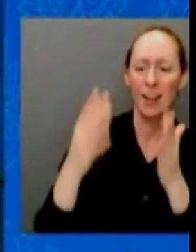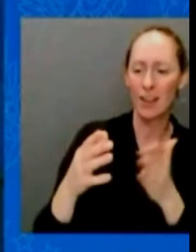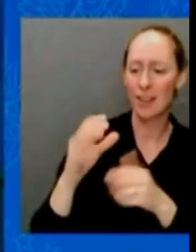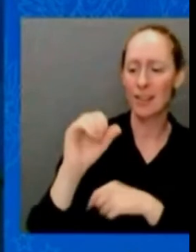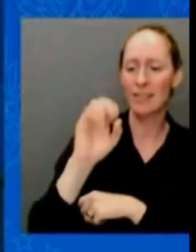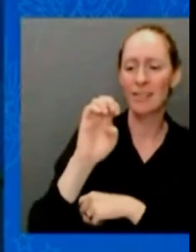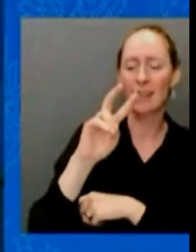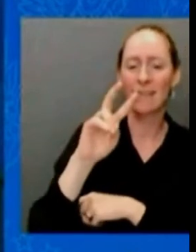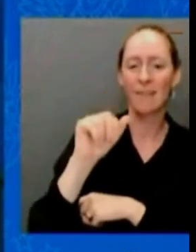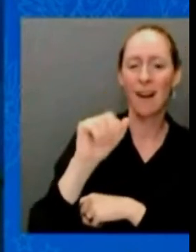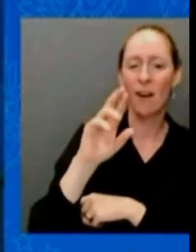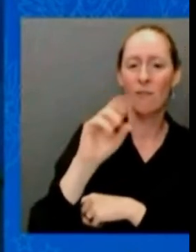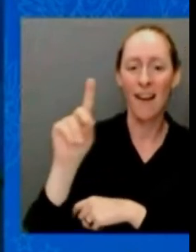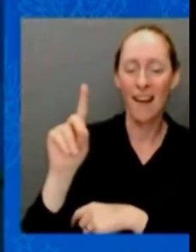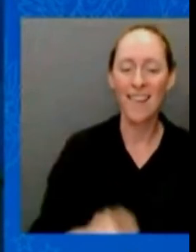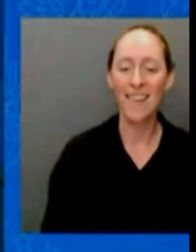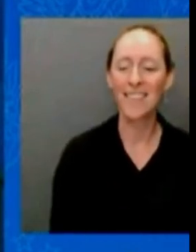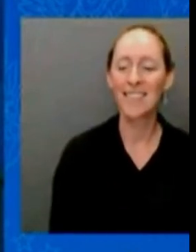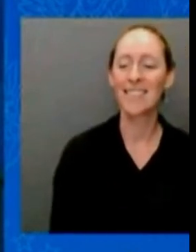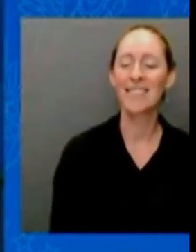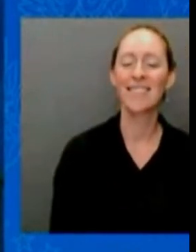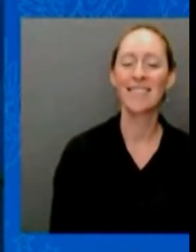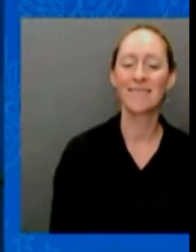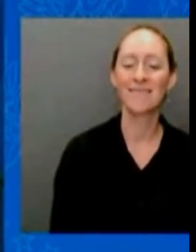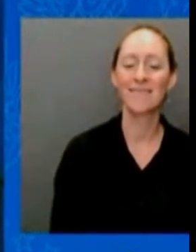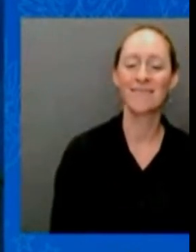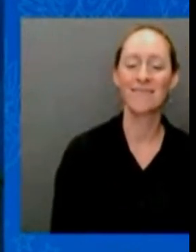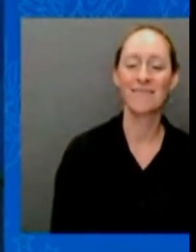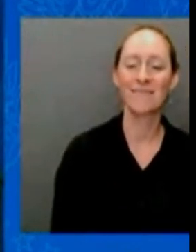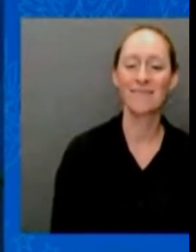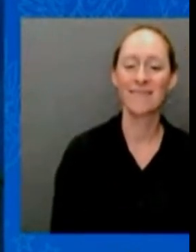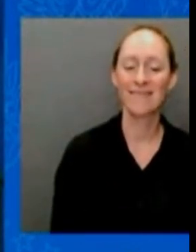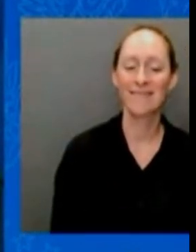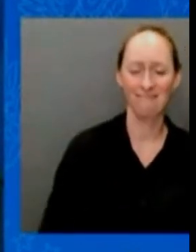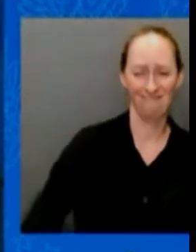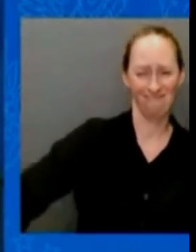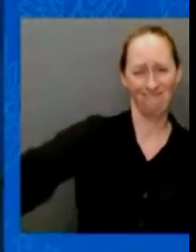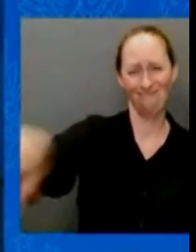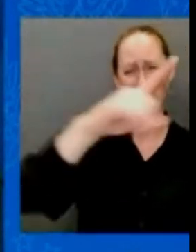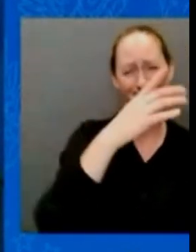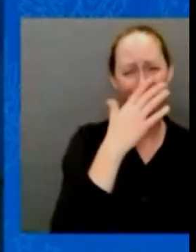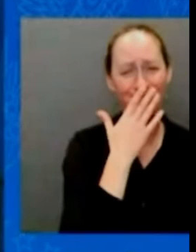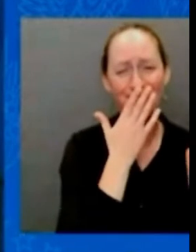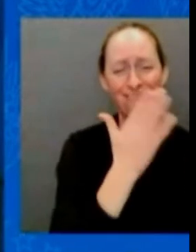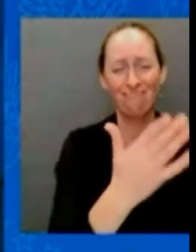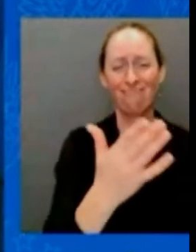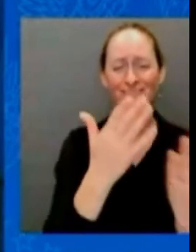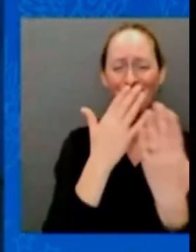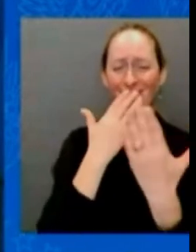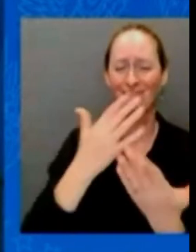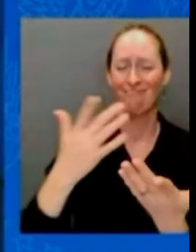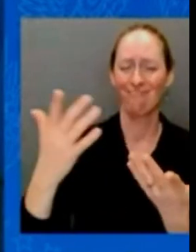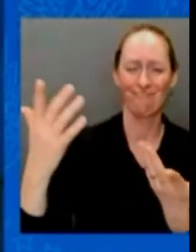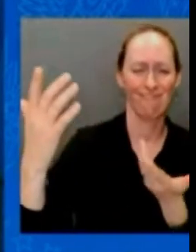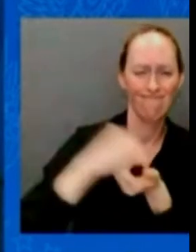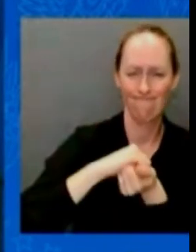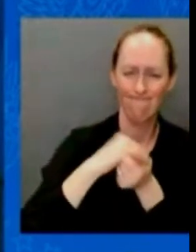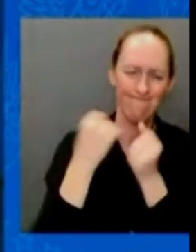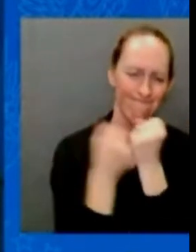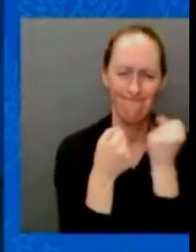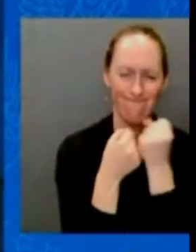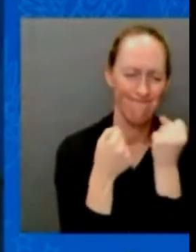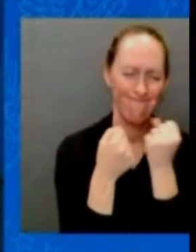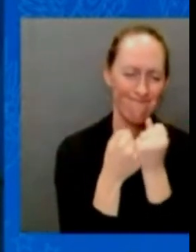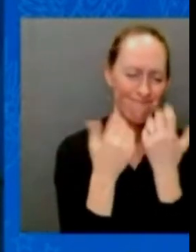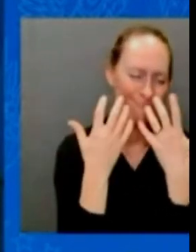Each of you have really been great partners, and we look forward to working with you as we move ahead. And